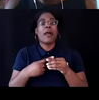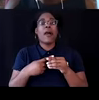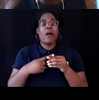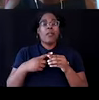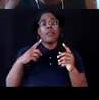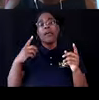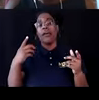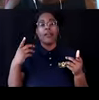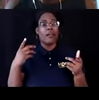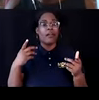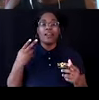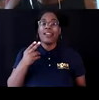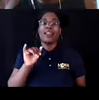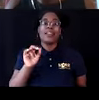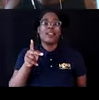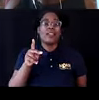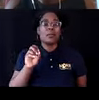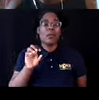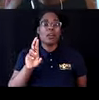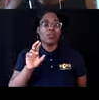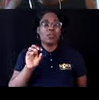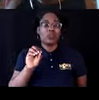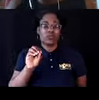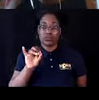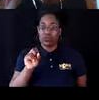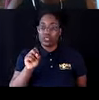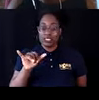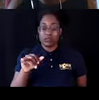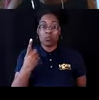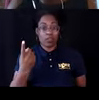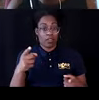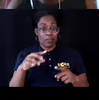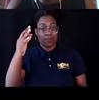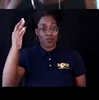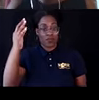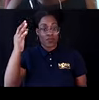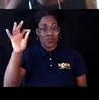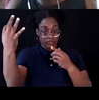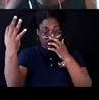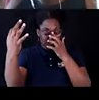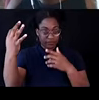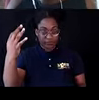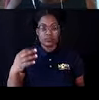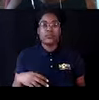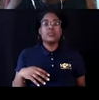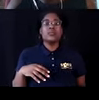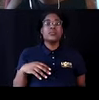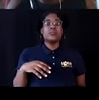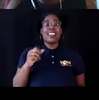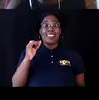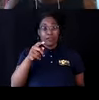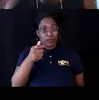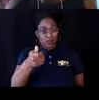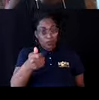hypocrisies of white gender norms. One is the fact that in France right now, face coverings, if you are a Muslim woman, are banned.